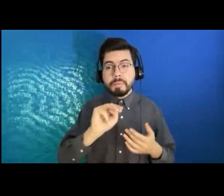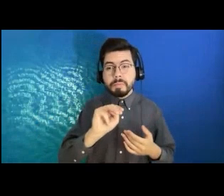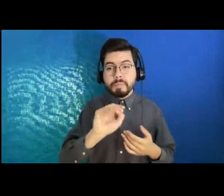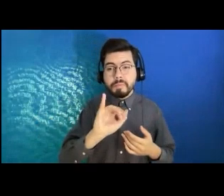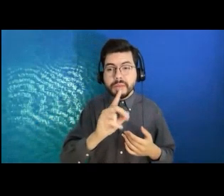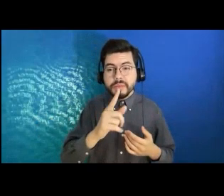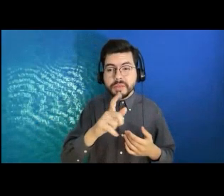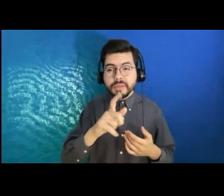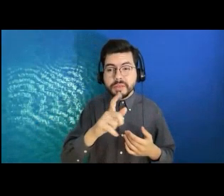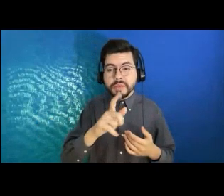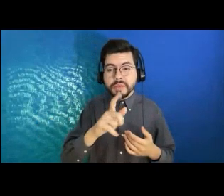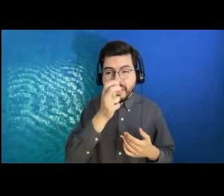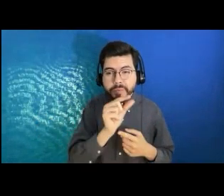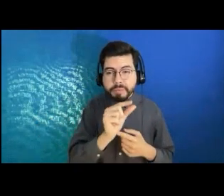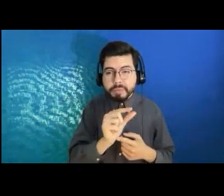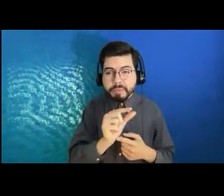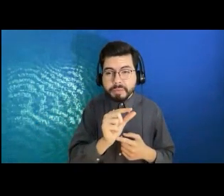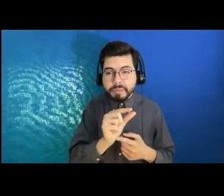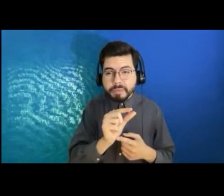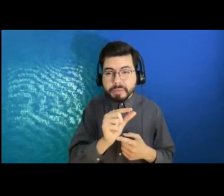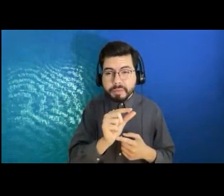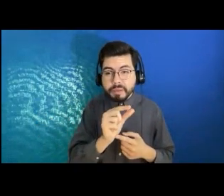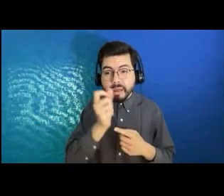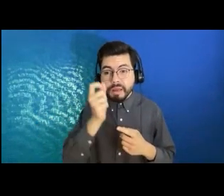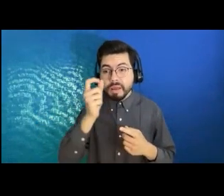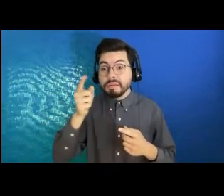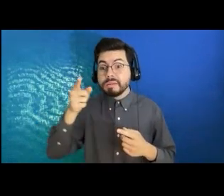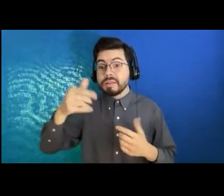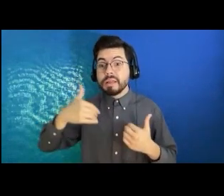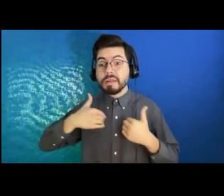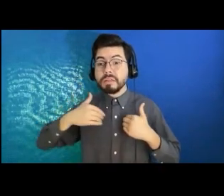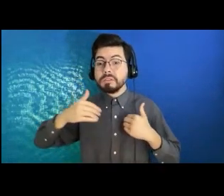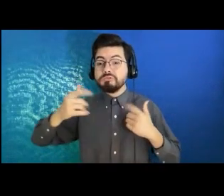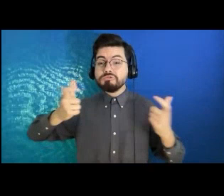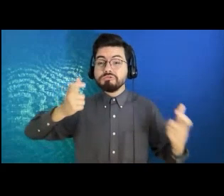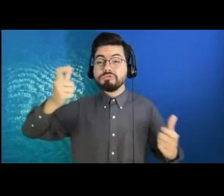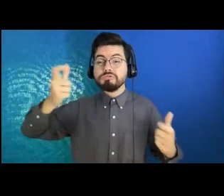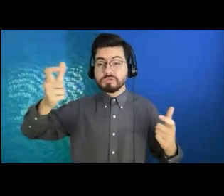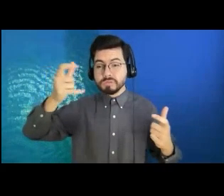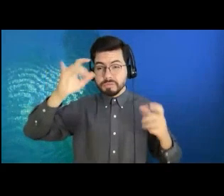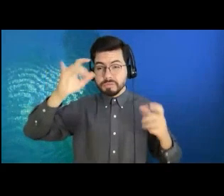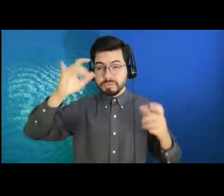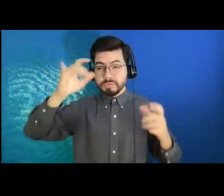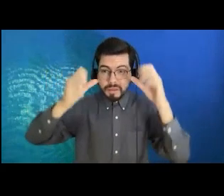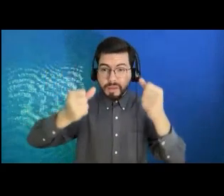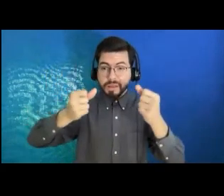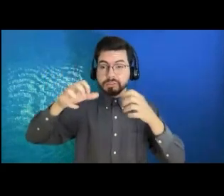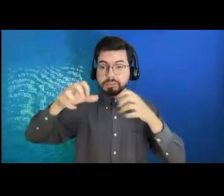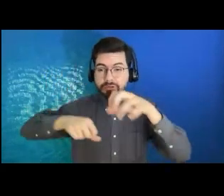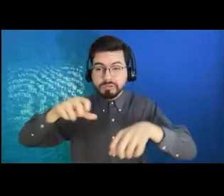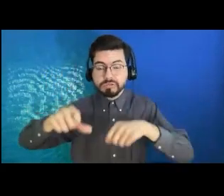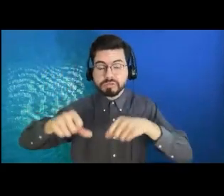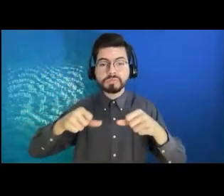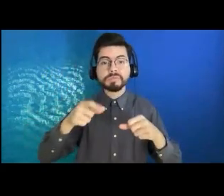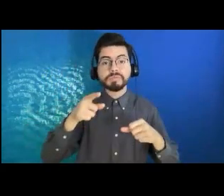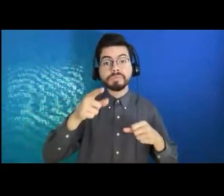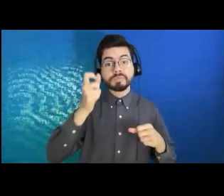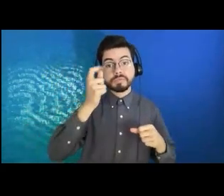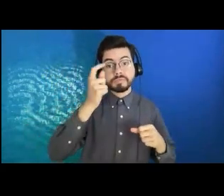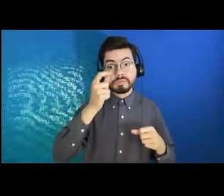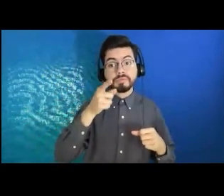as large as bison. So this was a large midge emergence of adult midges from Yellowstone Lake.